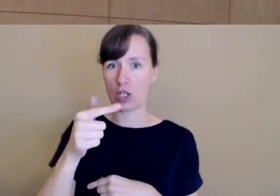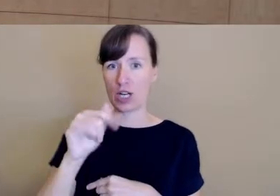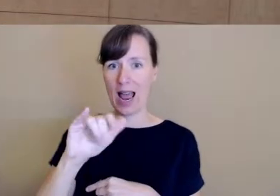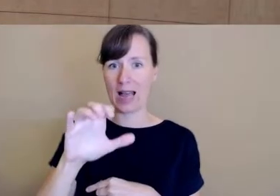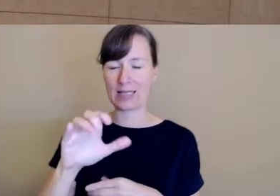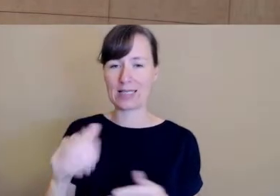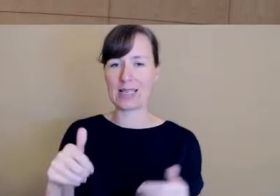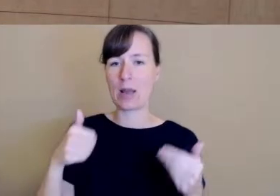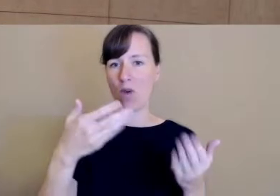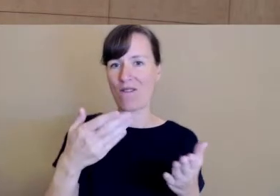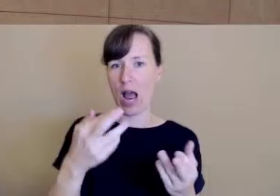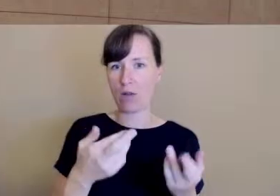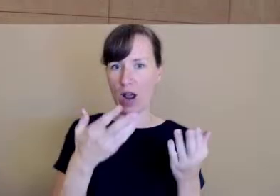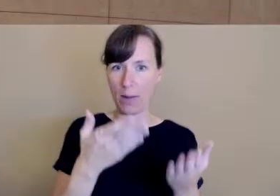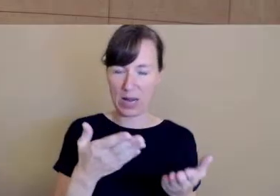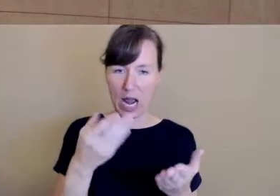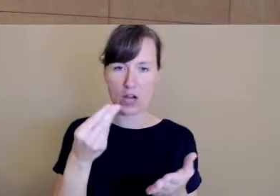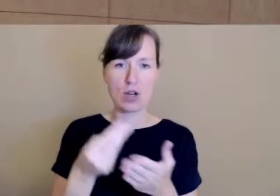money should be used